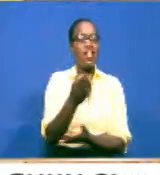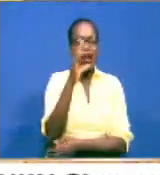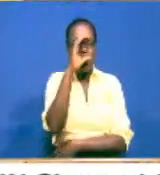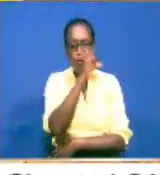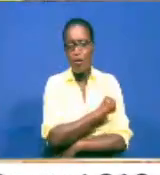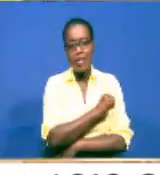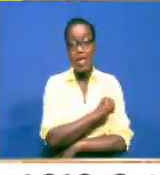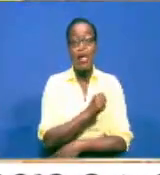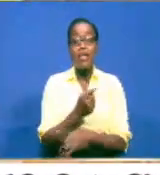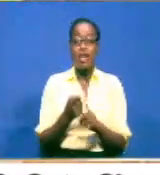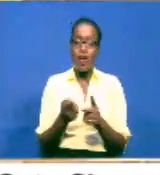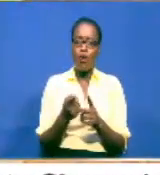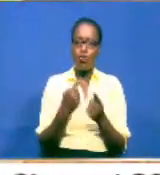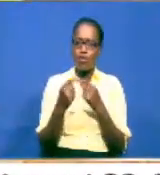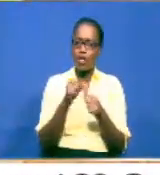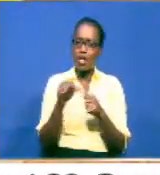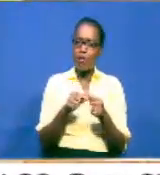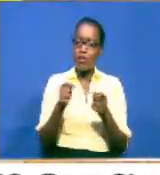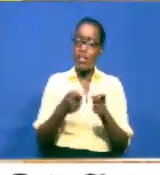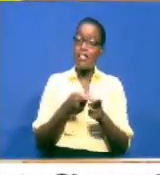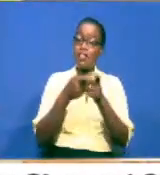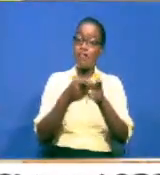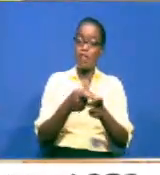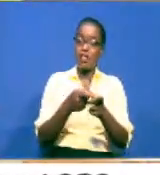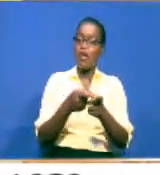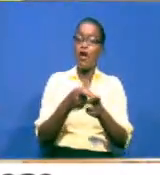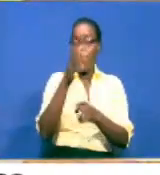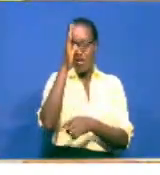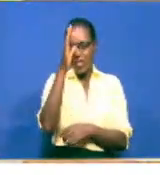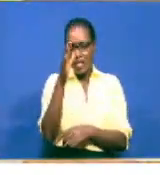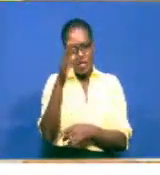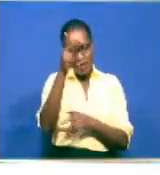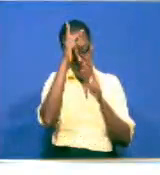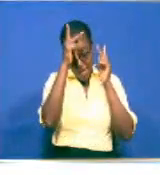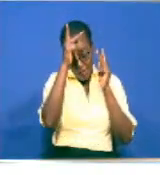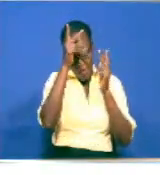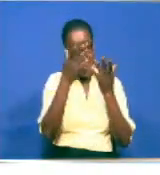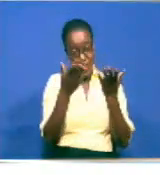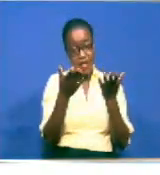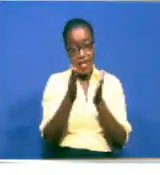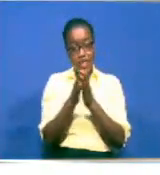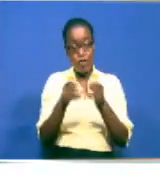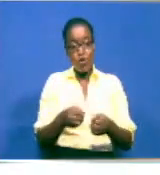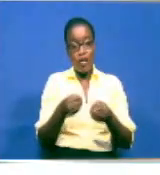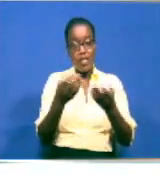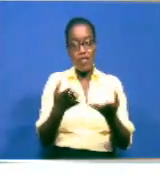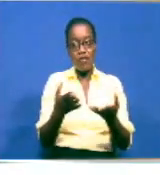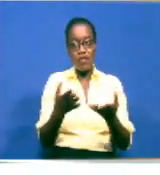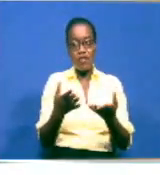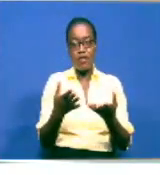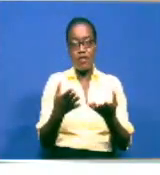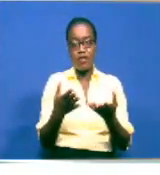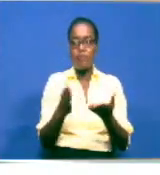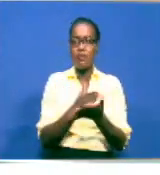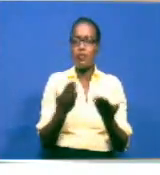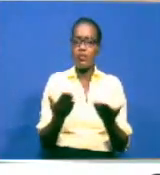back to that. And talking of giving out, on Sunday you were in Kakamega, mm-hmm. and you were giving out there are some